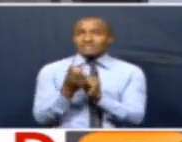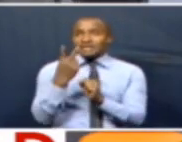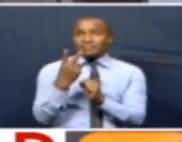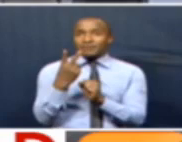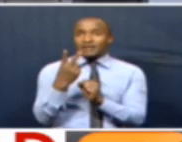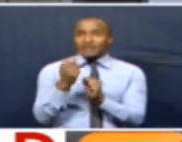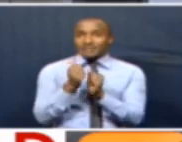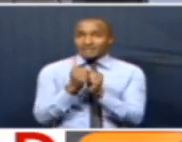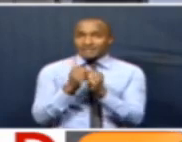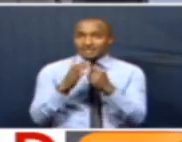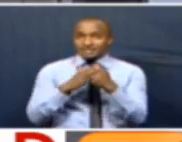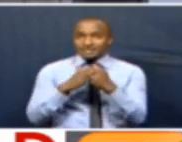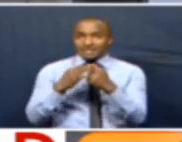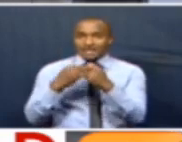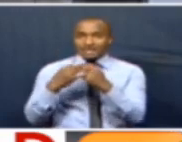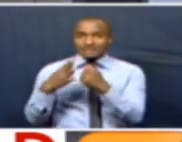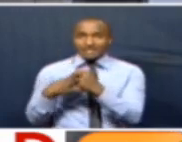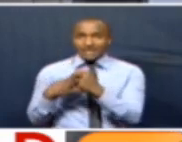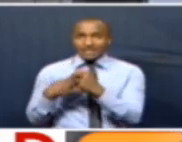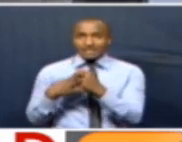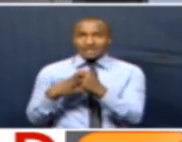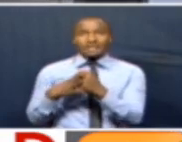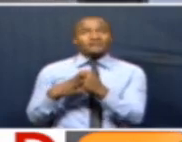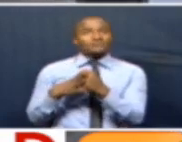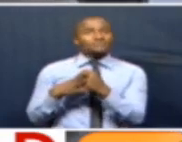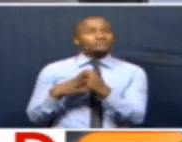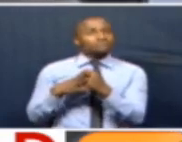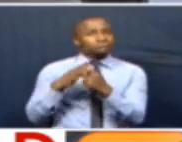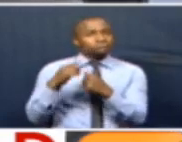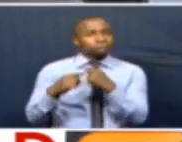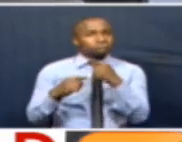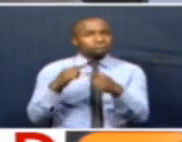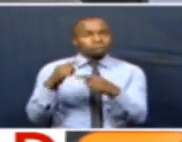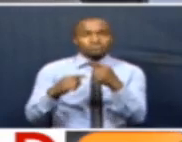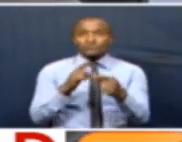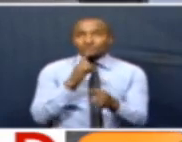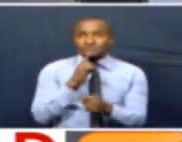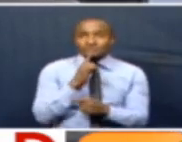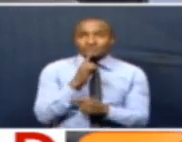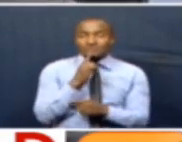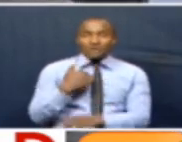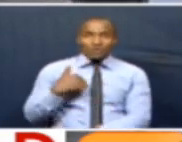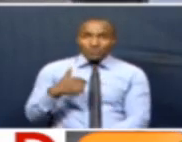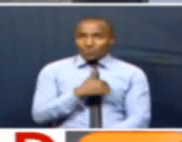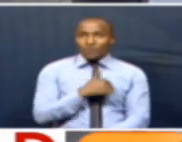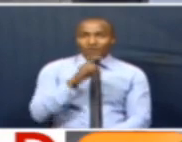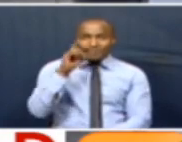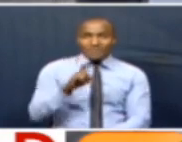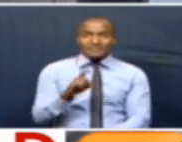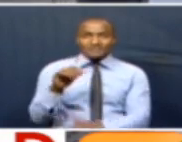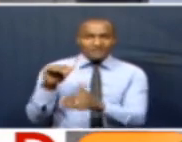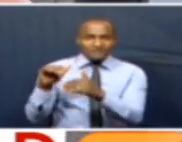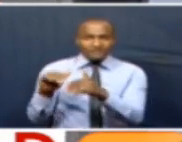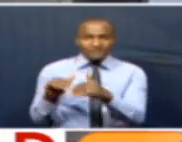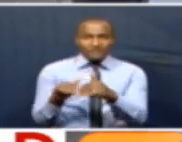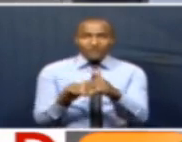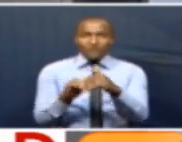December of 1989, they continued to say that we must follow